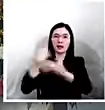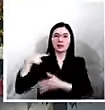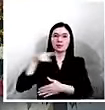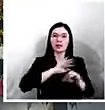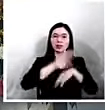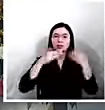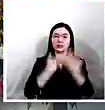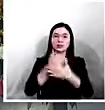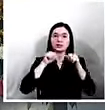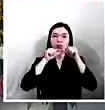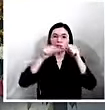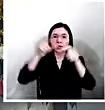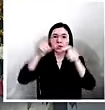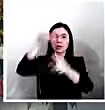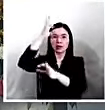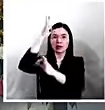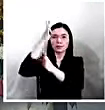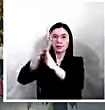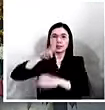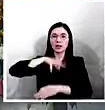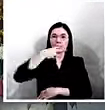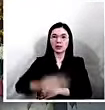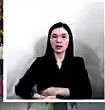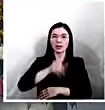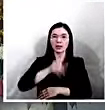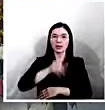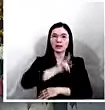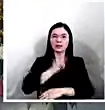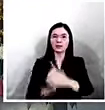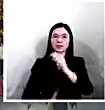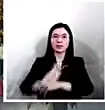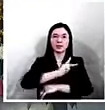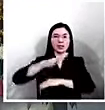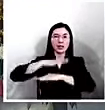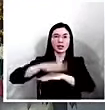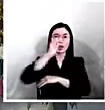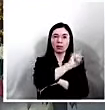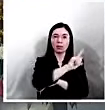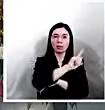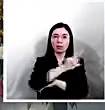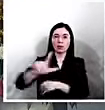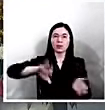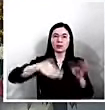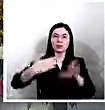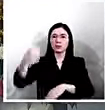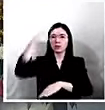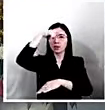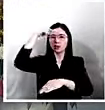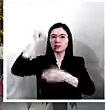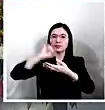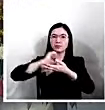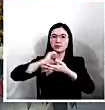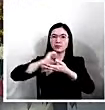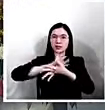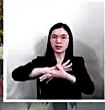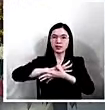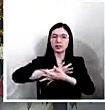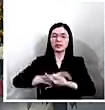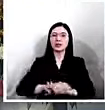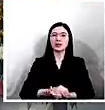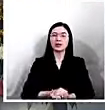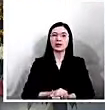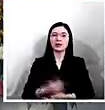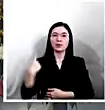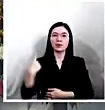in faith and welcome to his kingdom all who pass away because of this disease. We